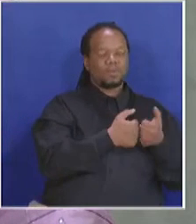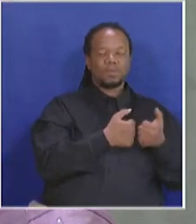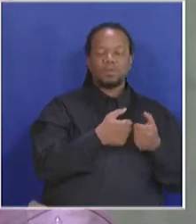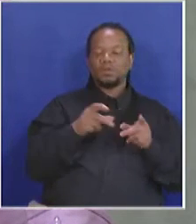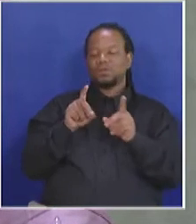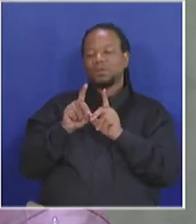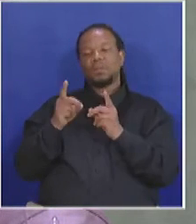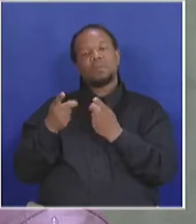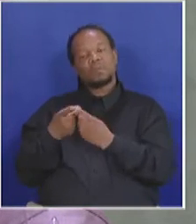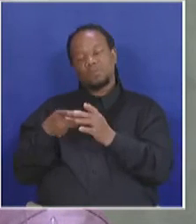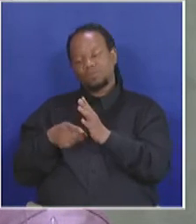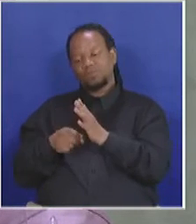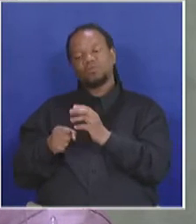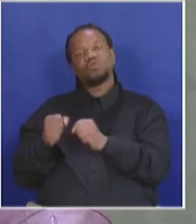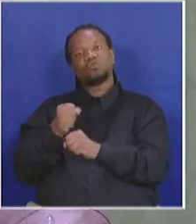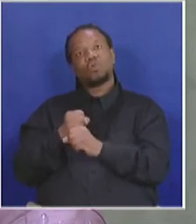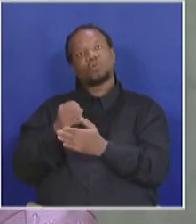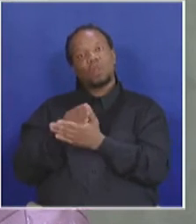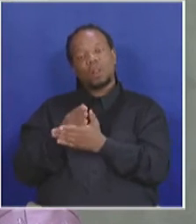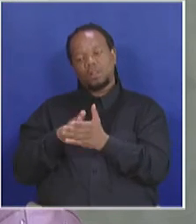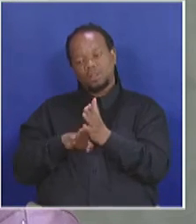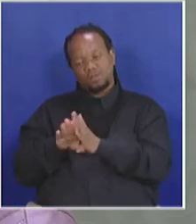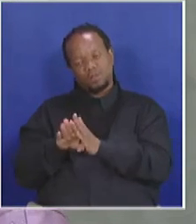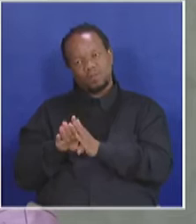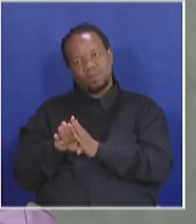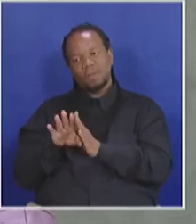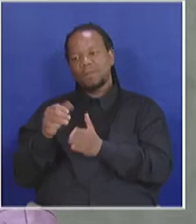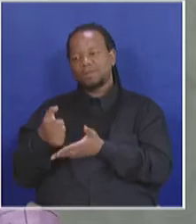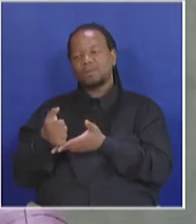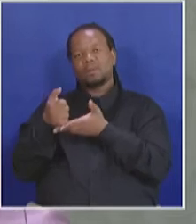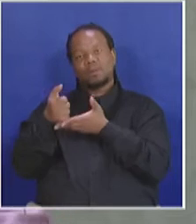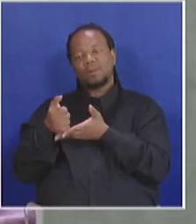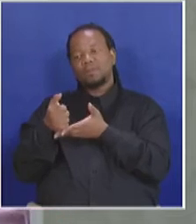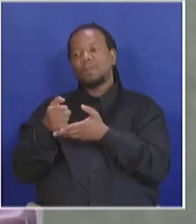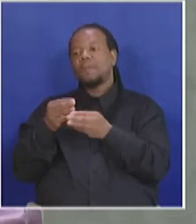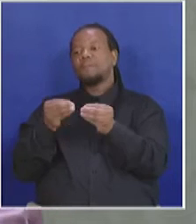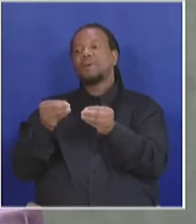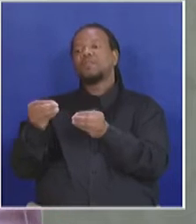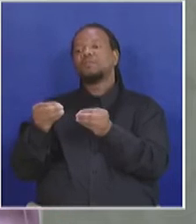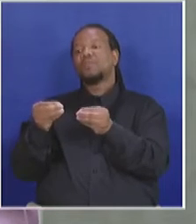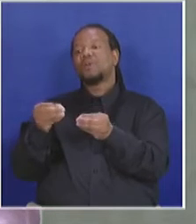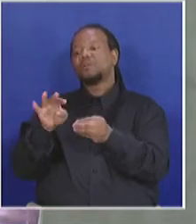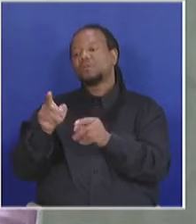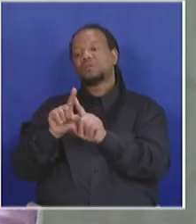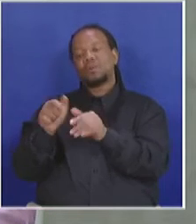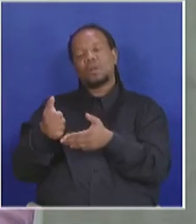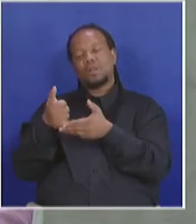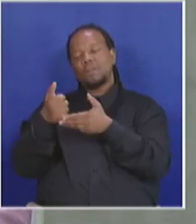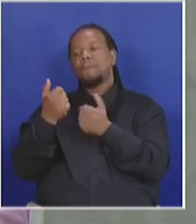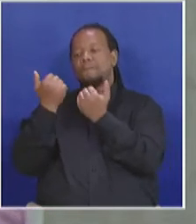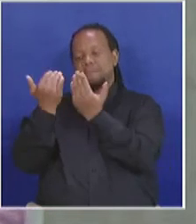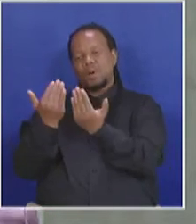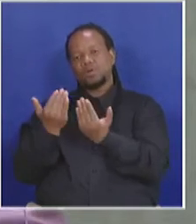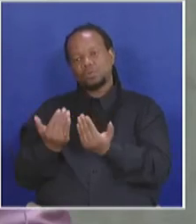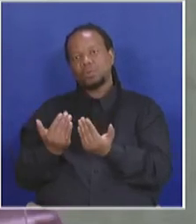should assist the management of Thabo Mofutshanyana Secure Care Center to improve its planning and budgeting to take into